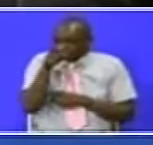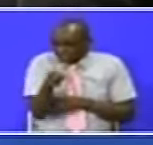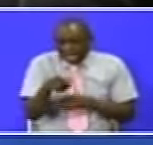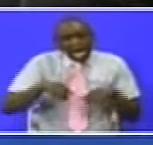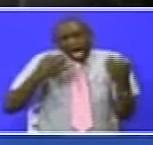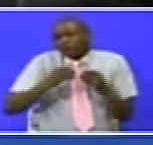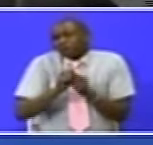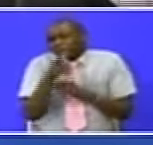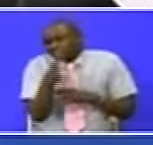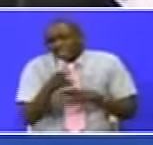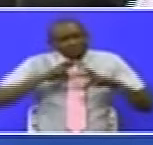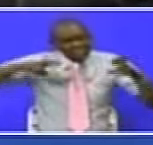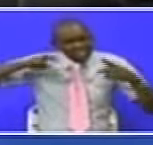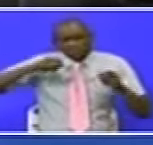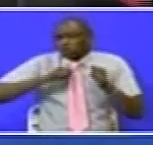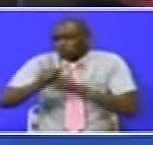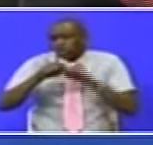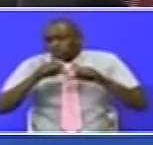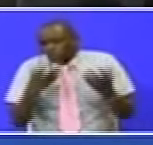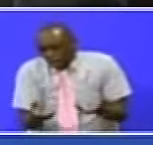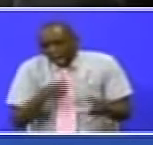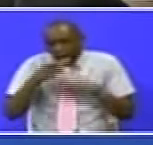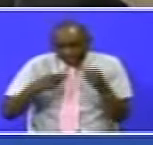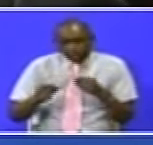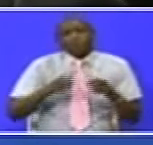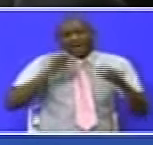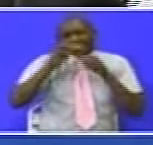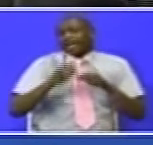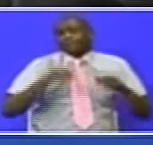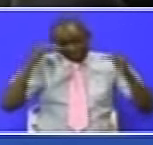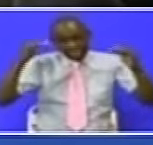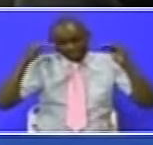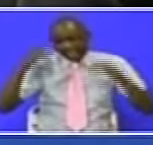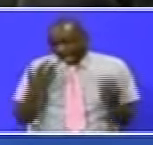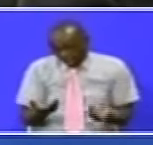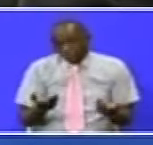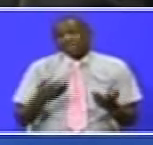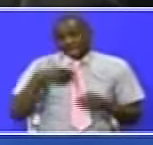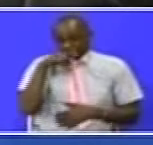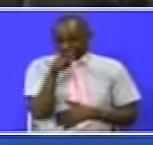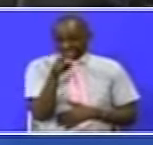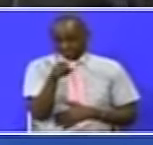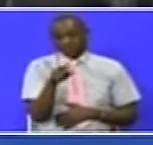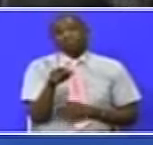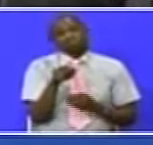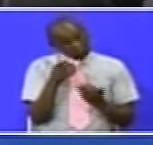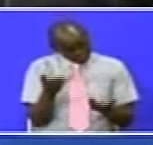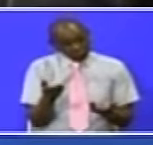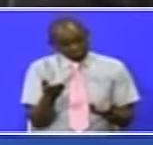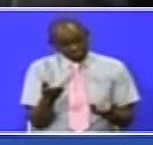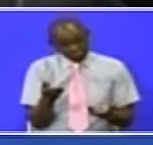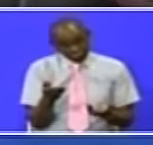far investigations have gone regarding the top managers named in the situation that the bank got itself